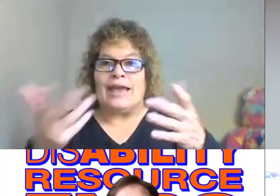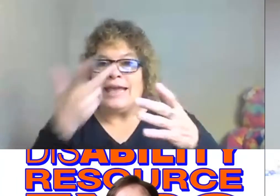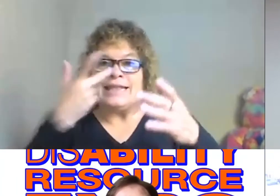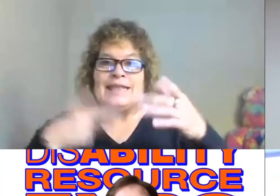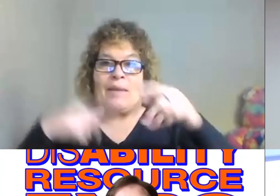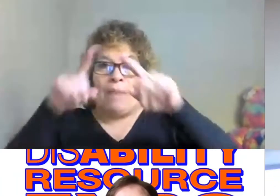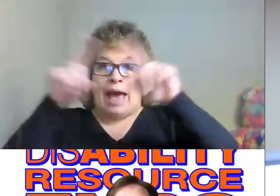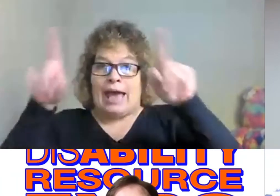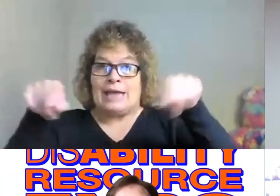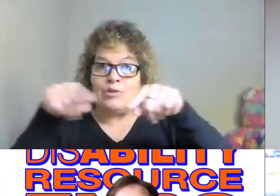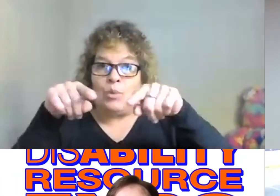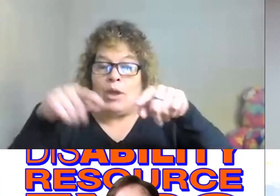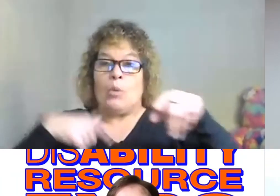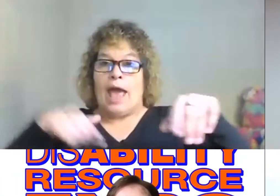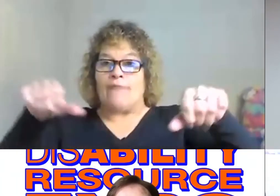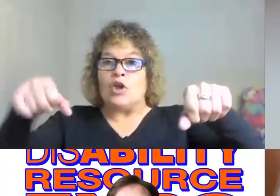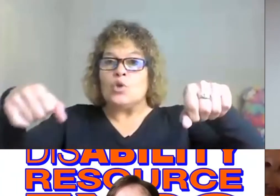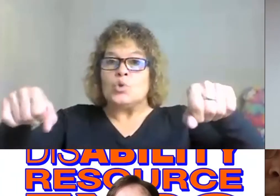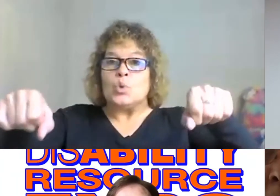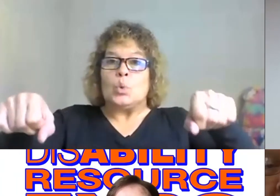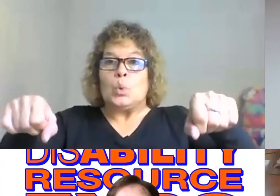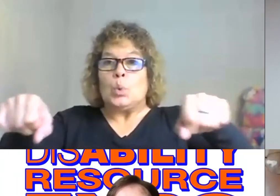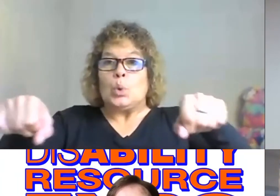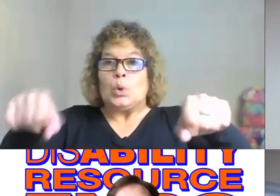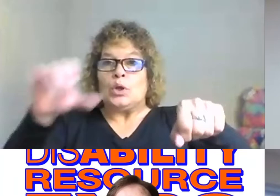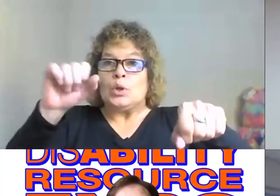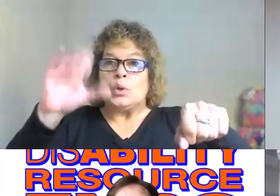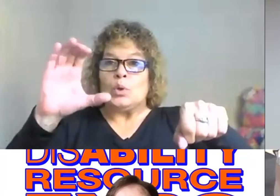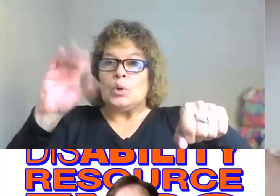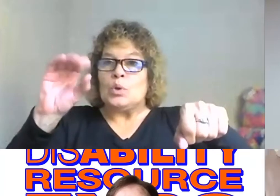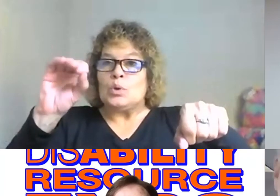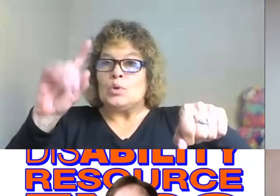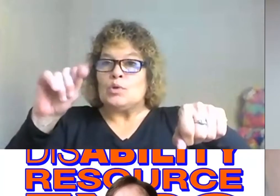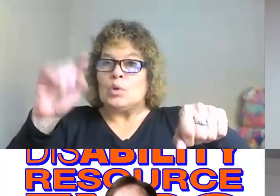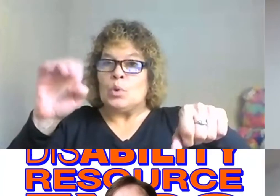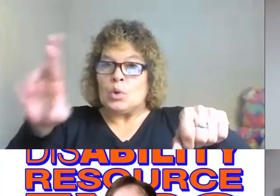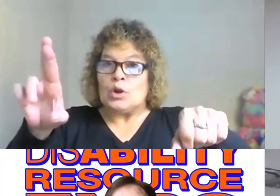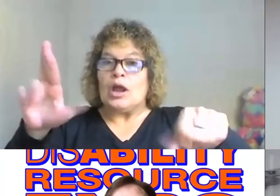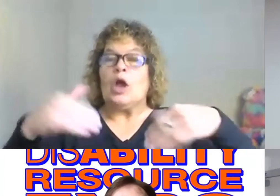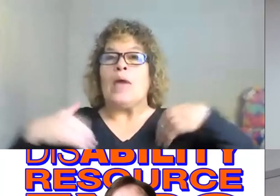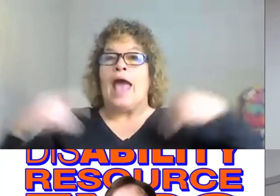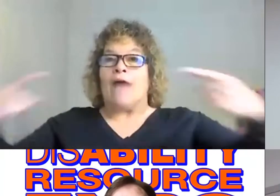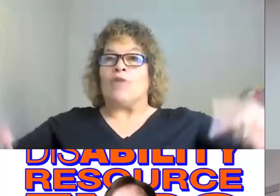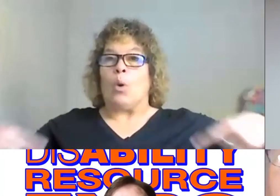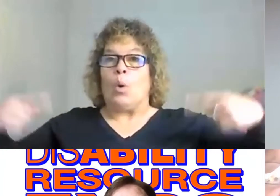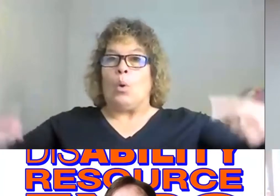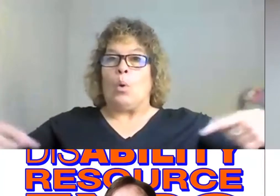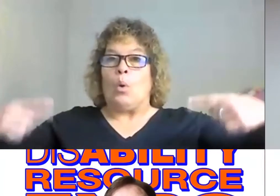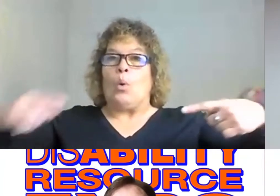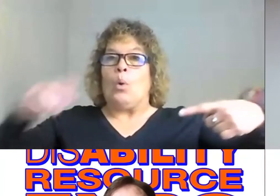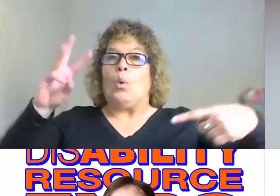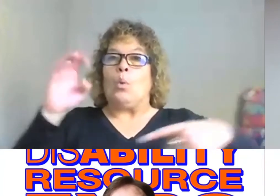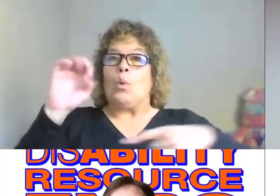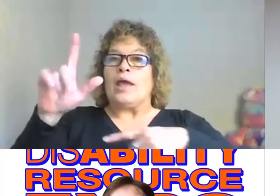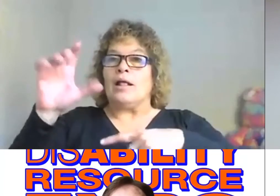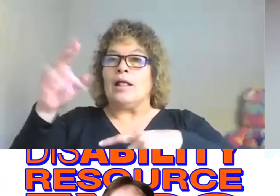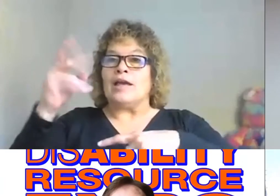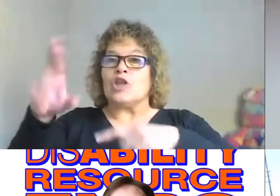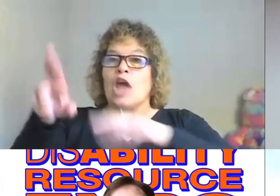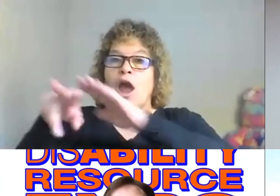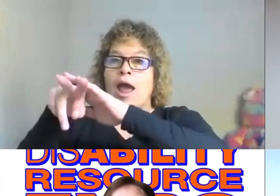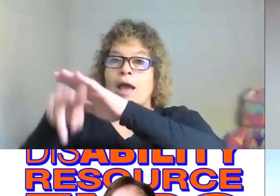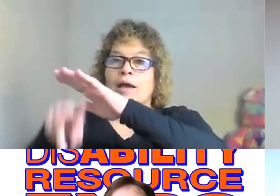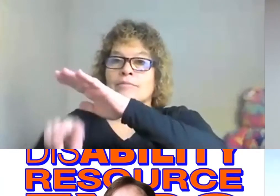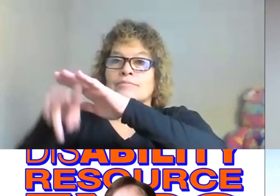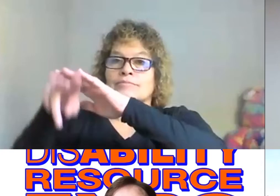got scooters here available. We have wheelchair accessible vans outside